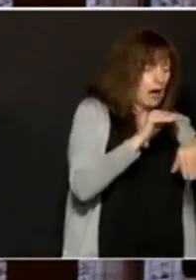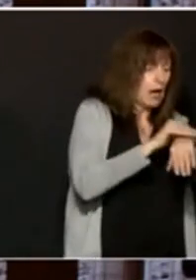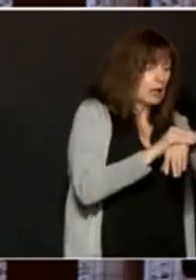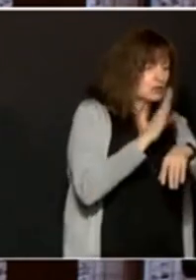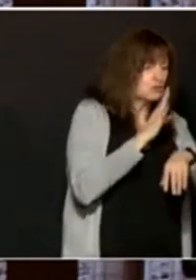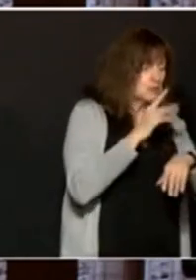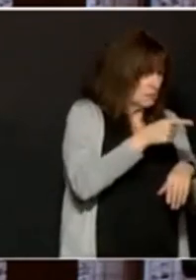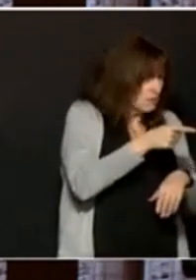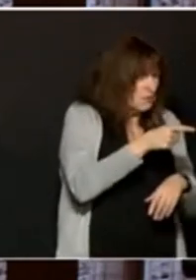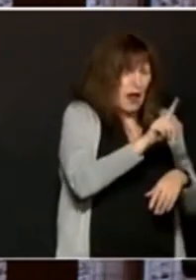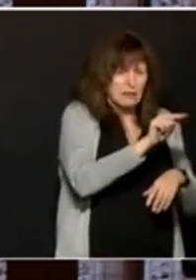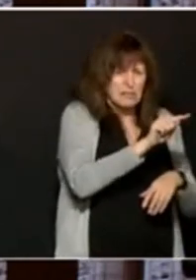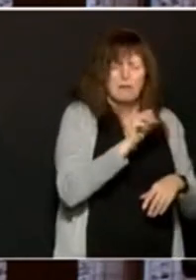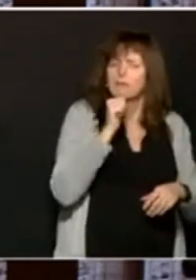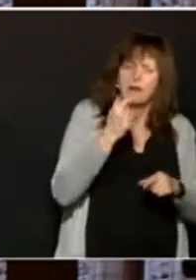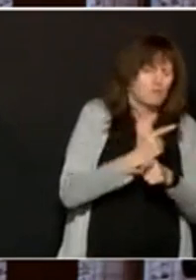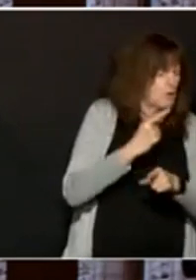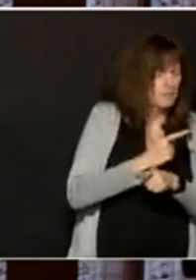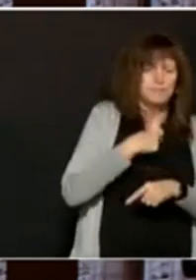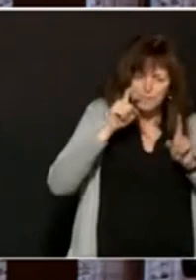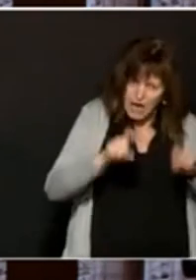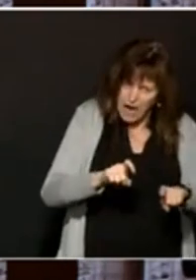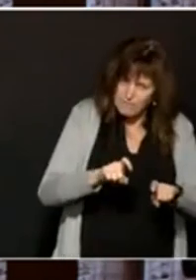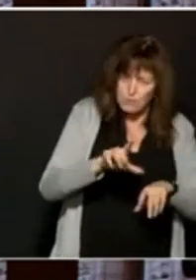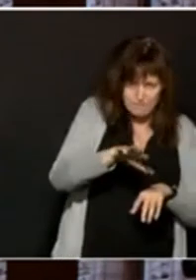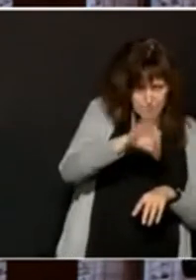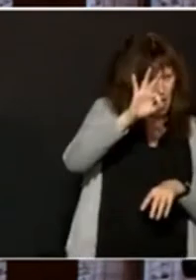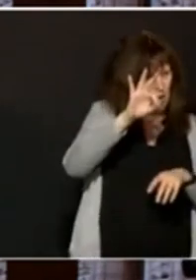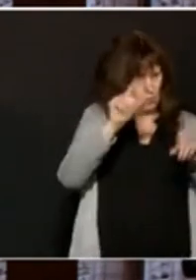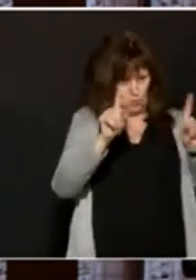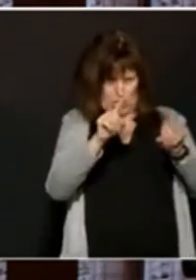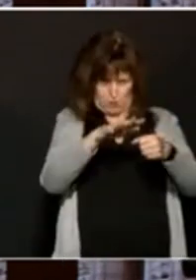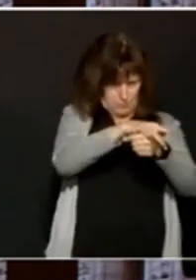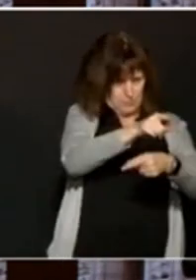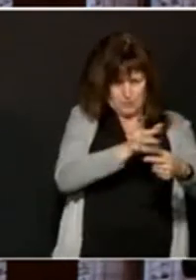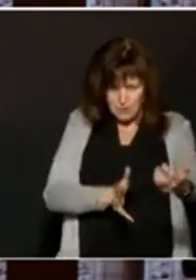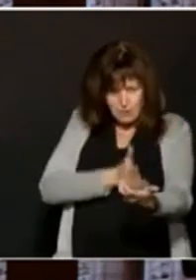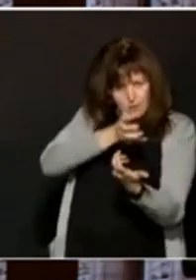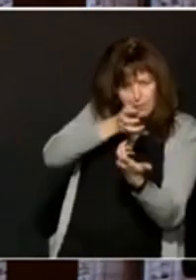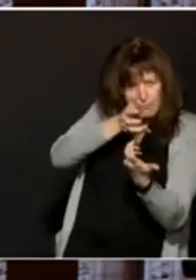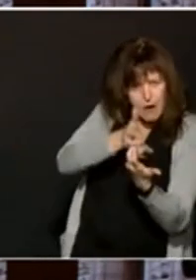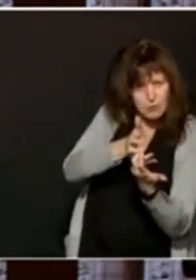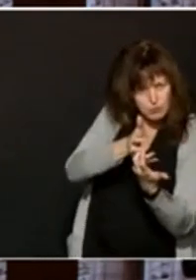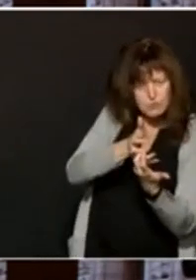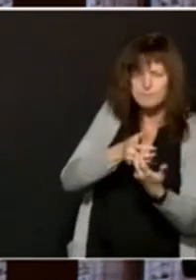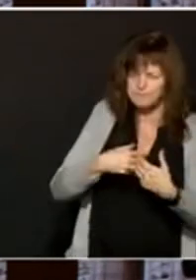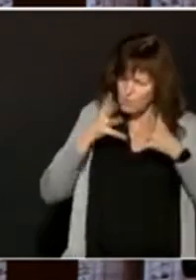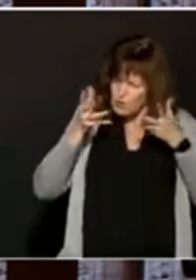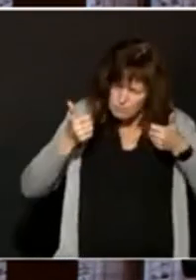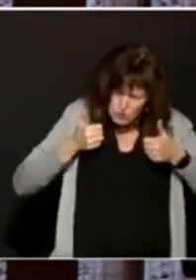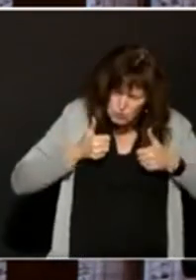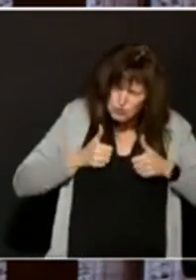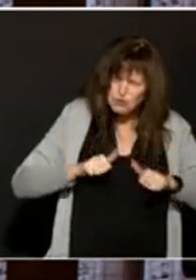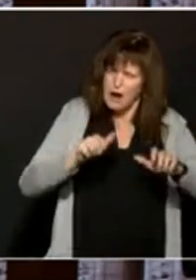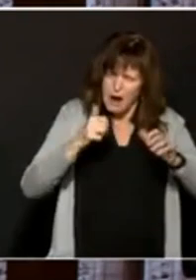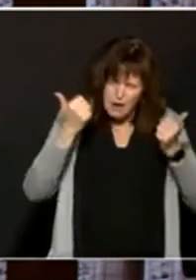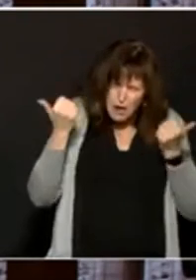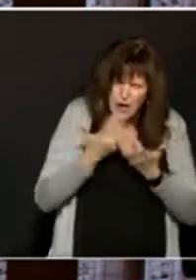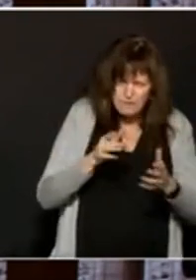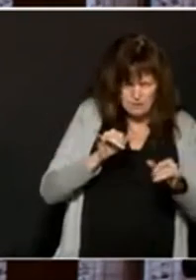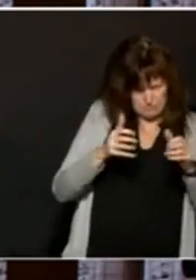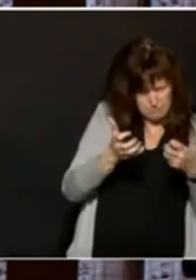the right match, and that's why every effort is going to be made to speak with the person and with their family to find the right match